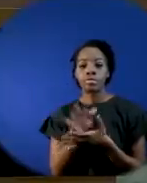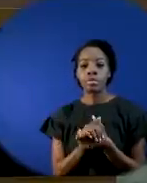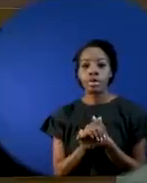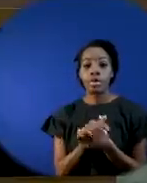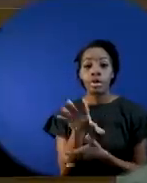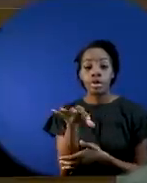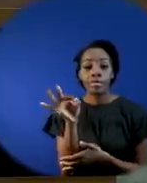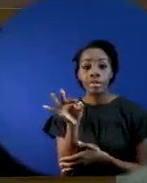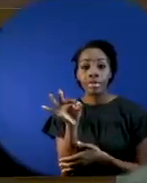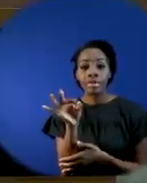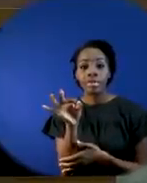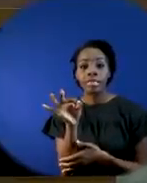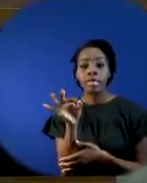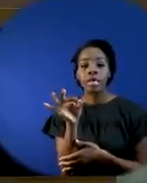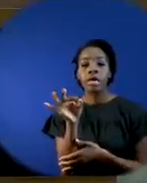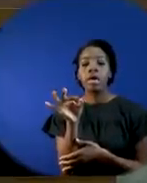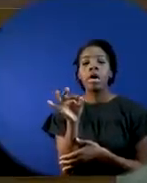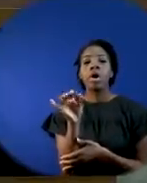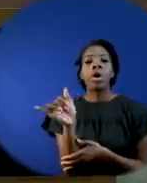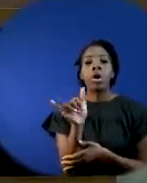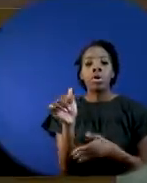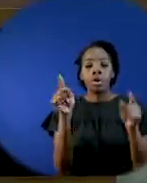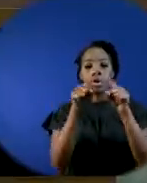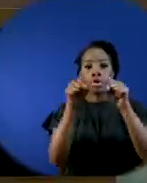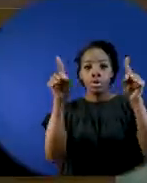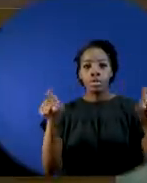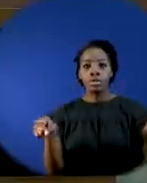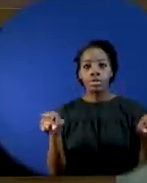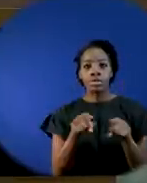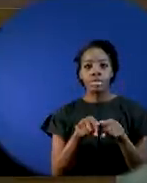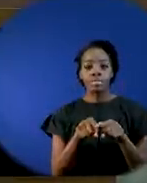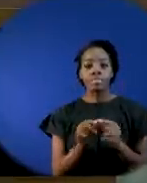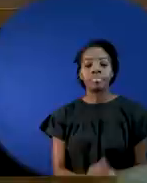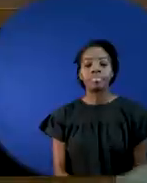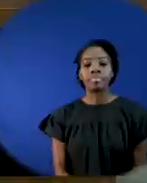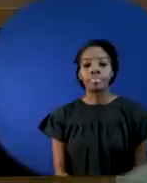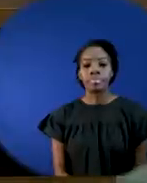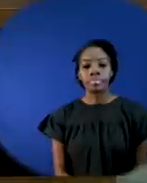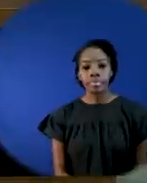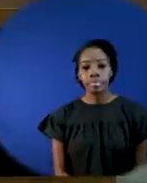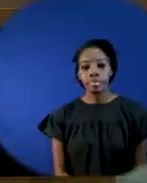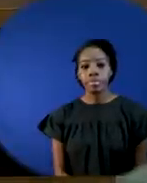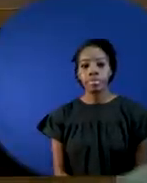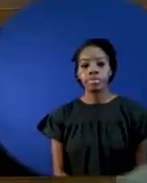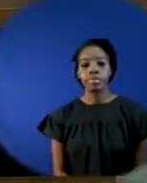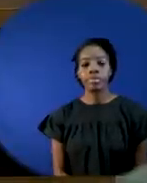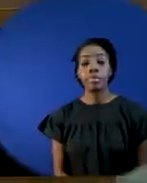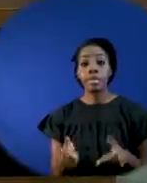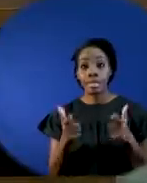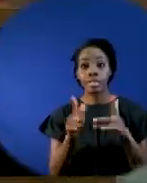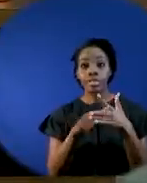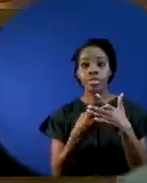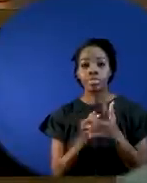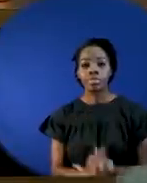will find the scriptures on the screens in front of you. Let us